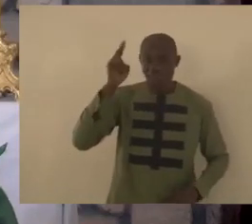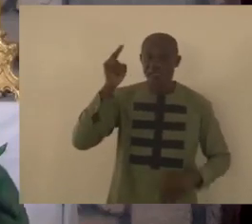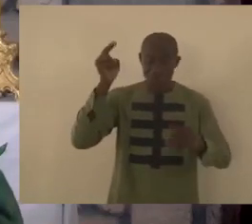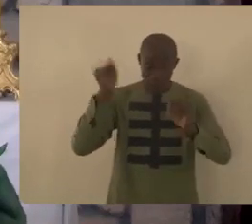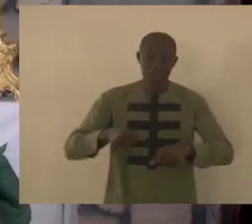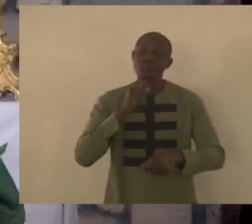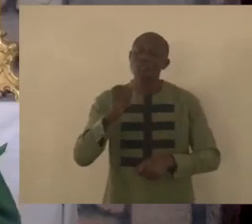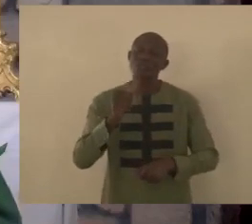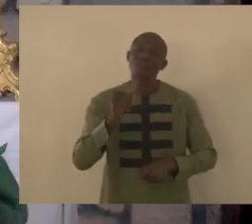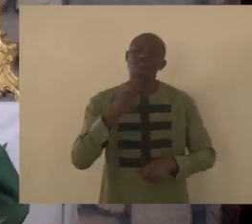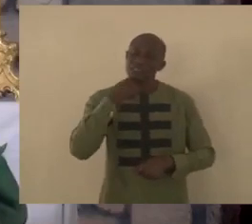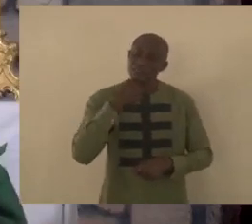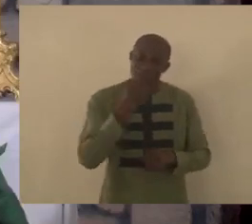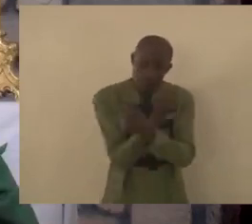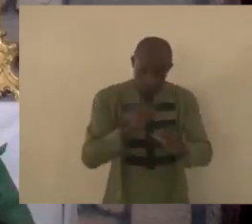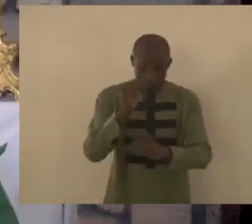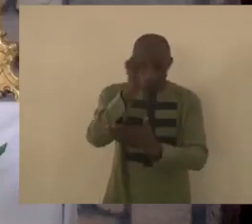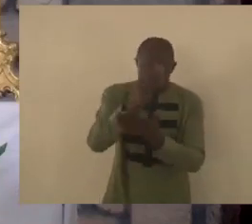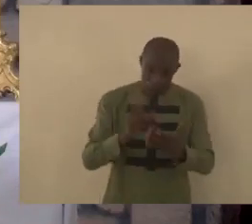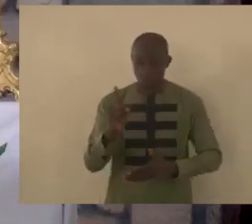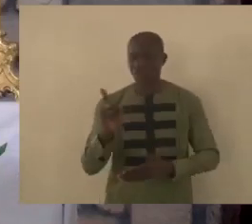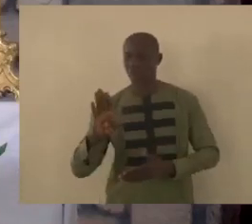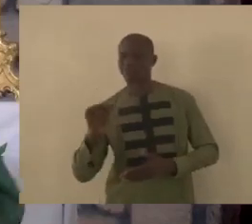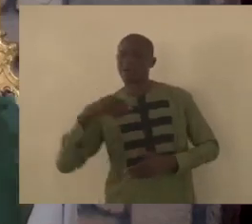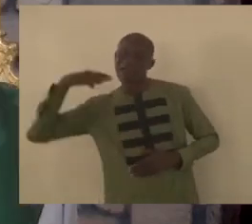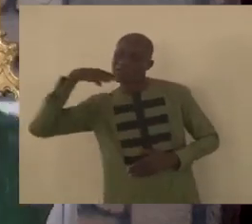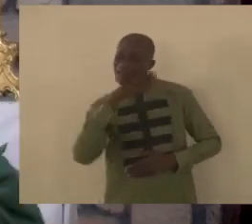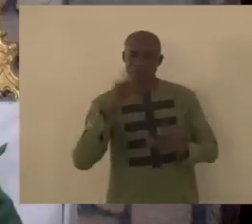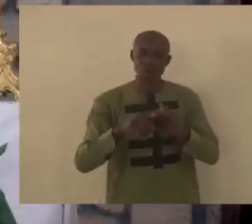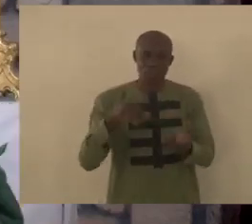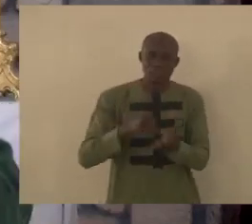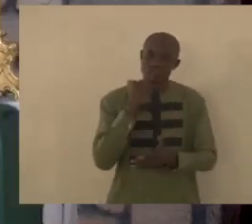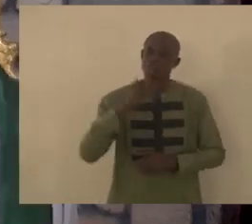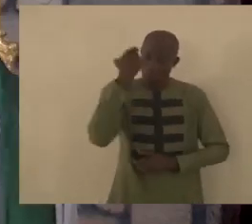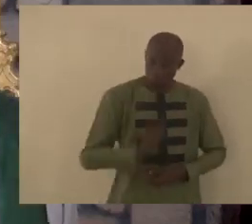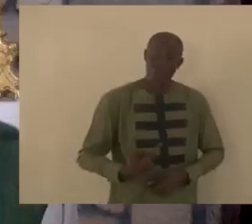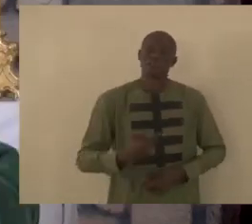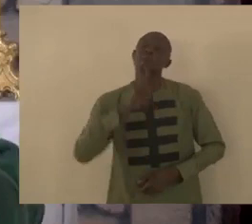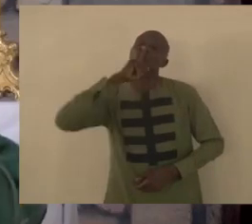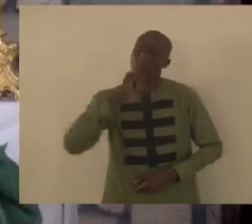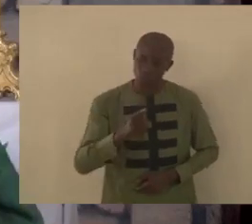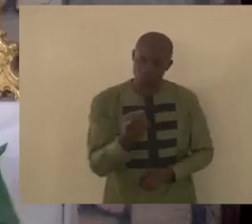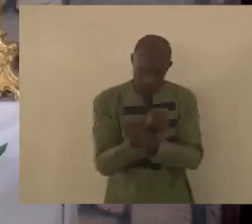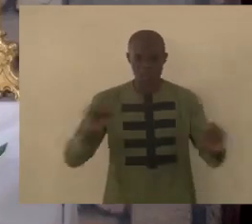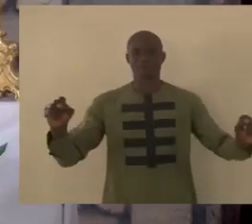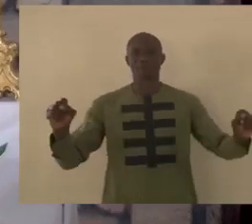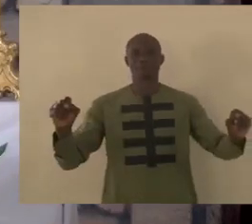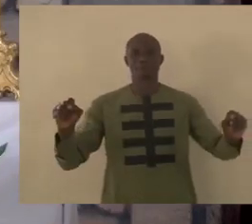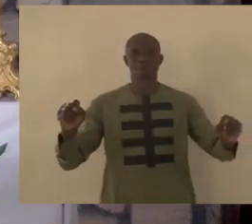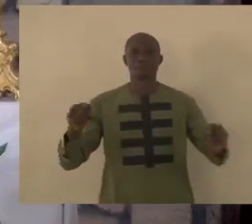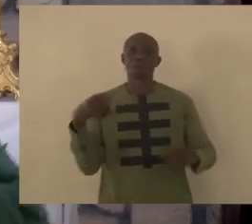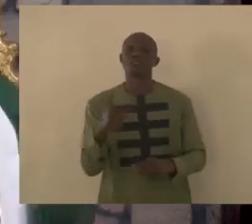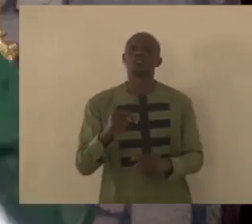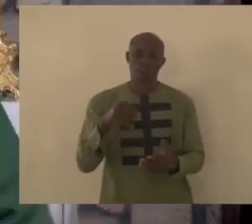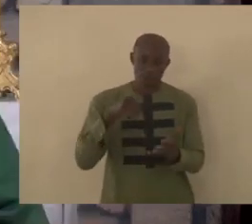Because you cannot save someone by lying to the person. It is only the truth that can set you free. So it is